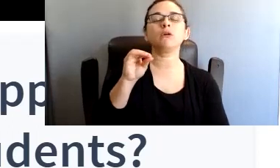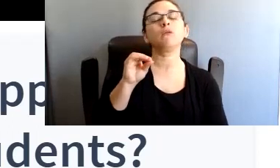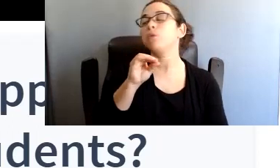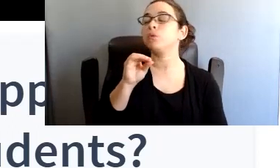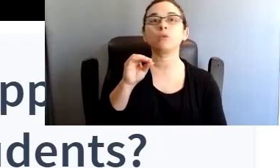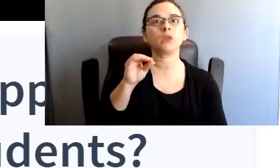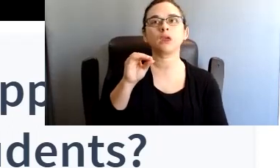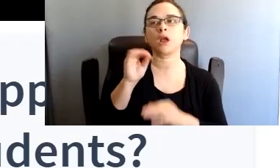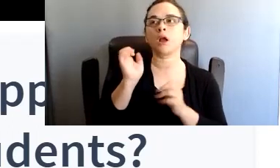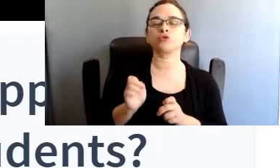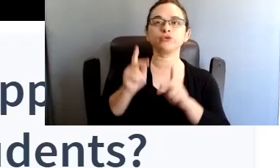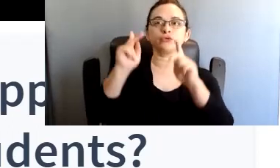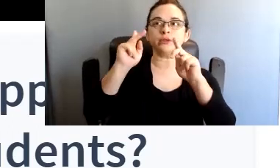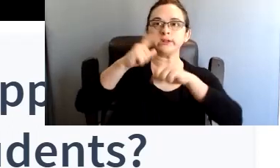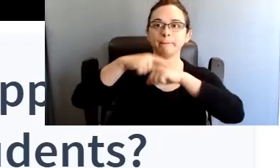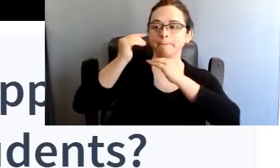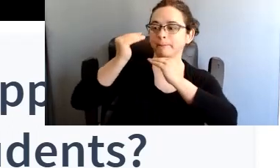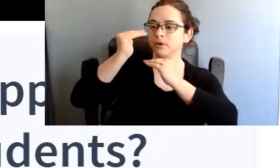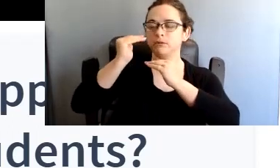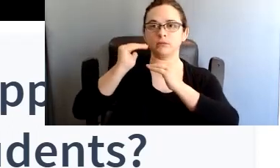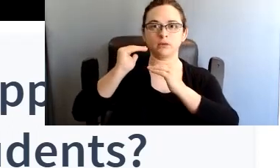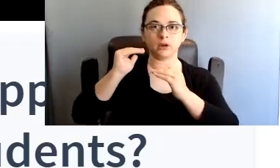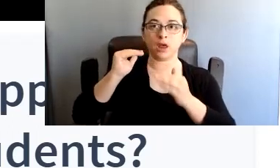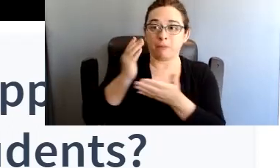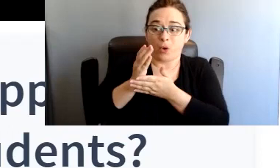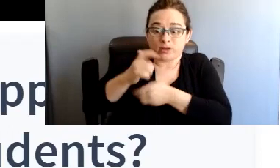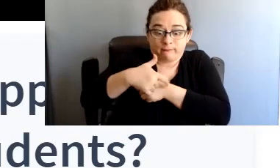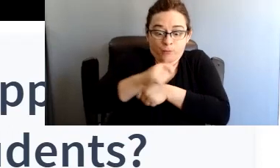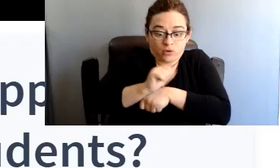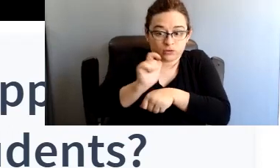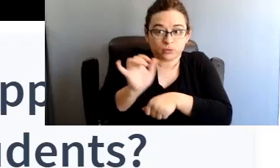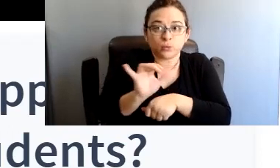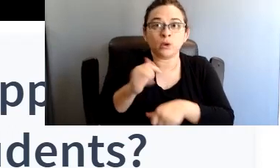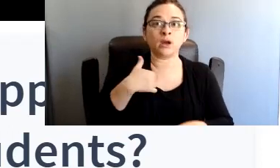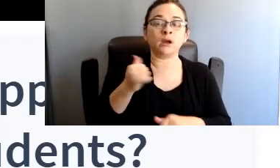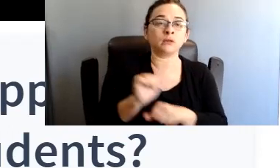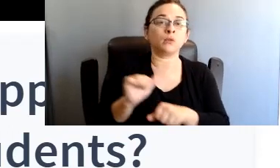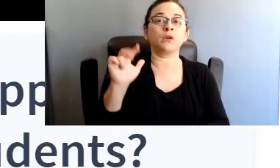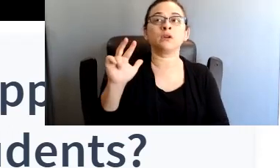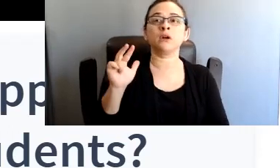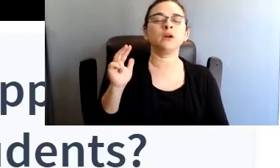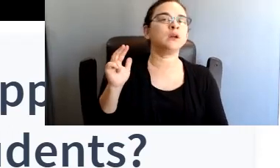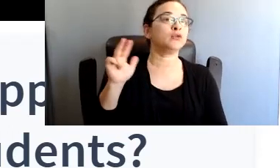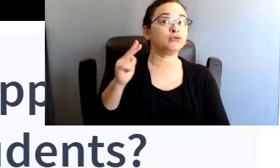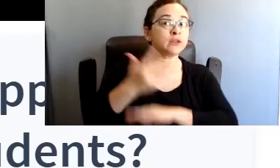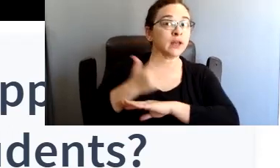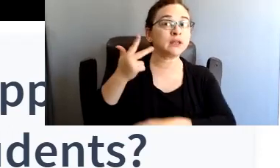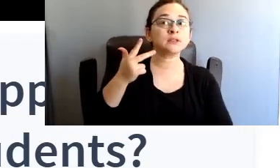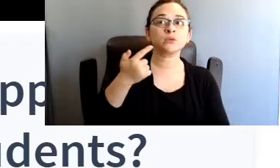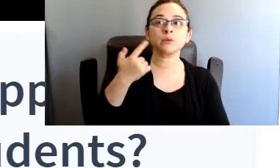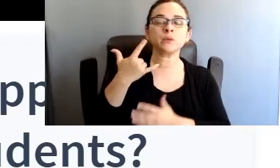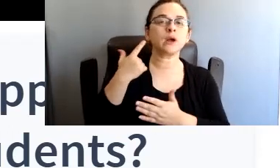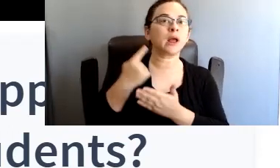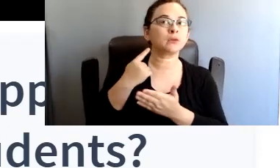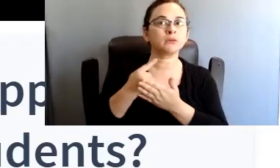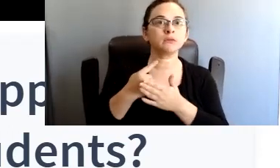right? And we're part-time. I mean, I only work 3 days a week, 21 hours. And so Willie could say like, hey, Brittany, I have this great